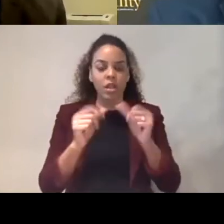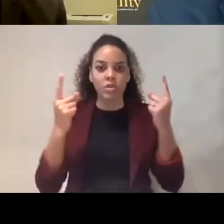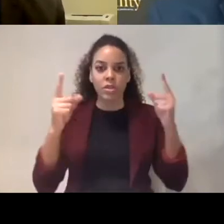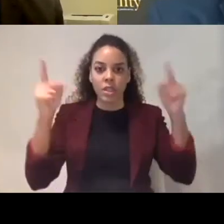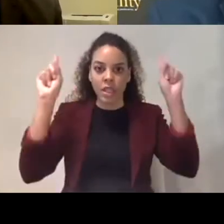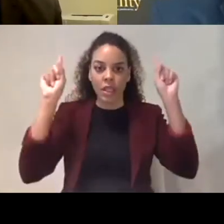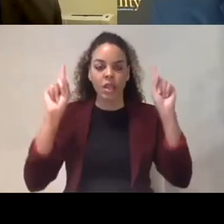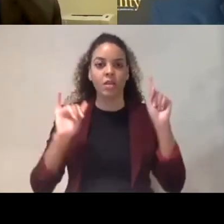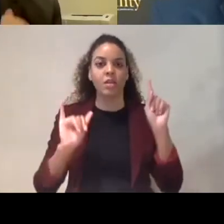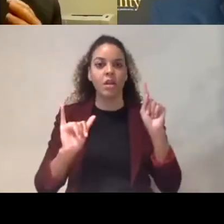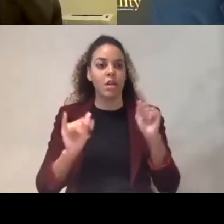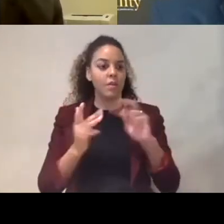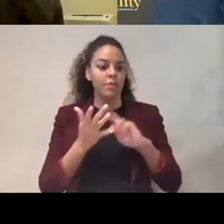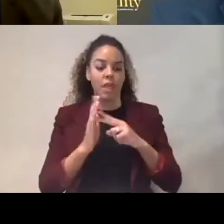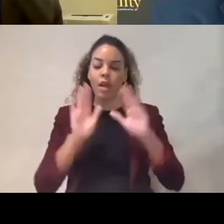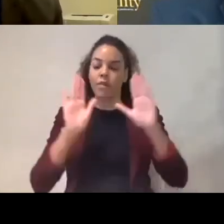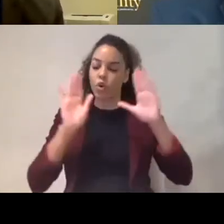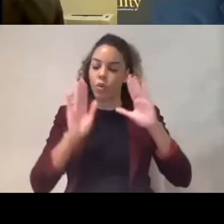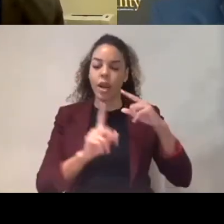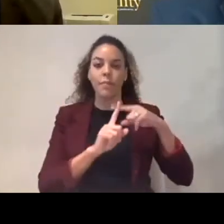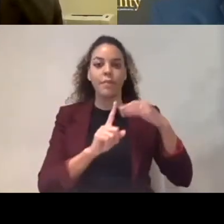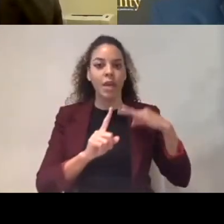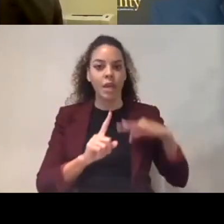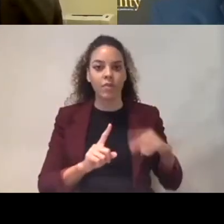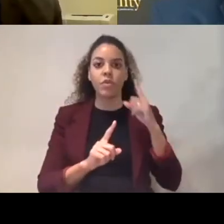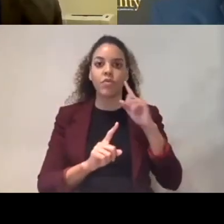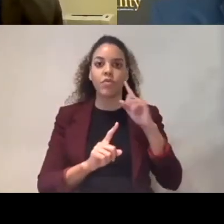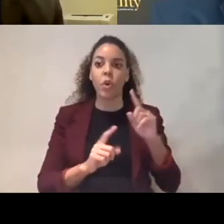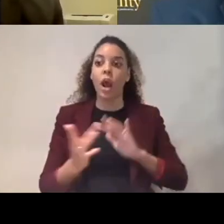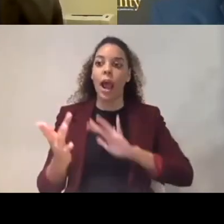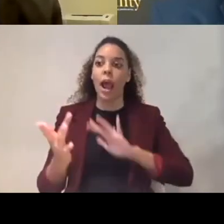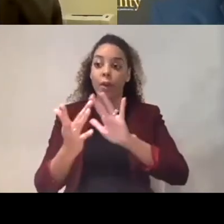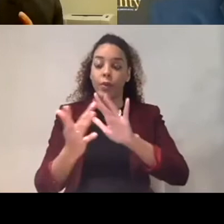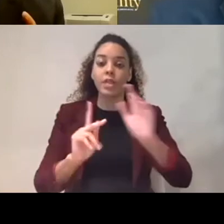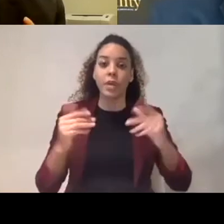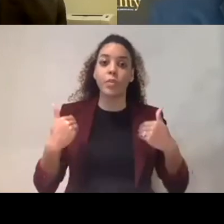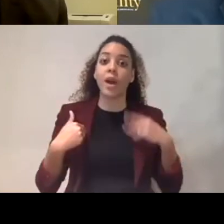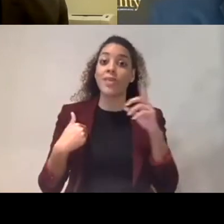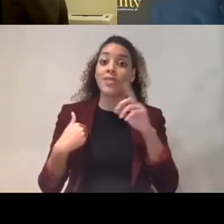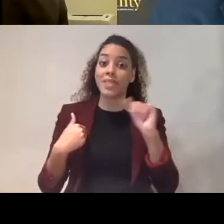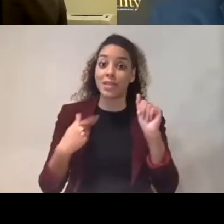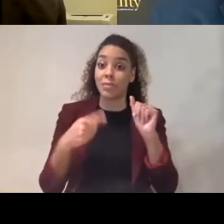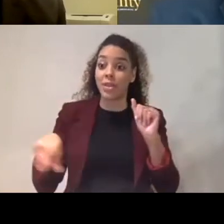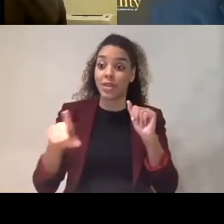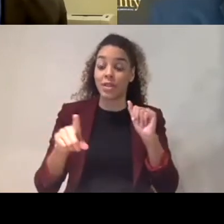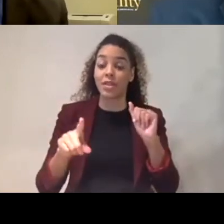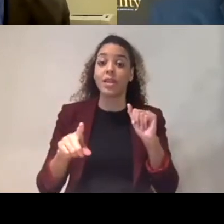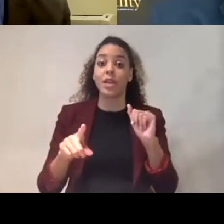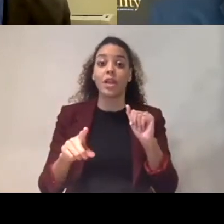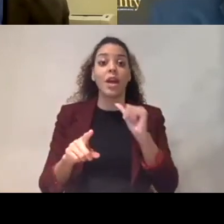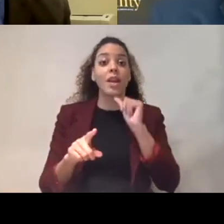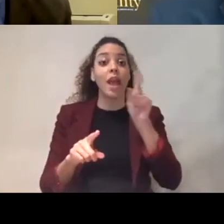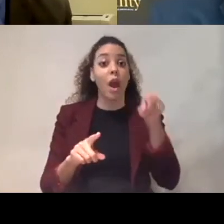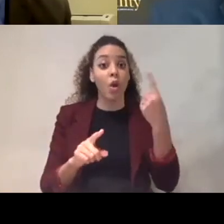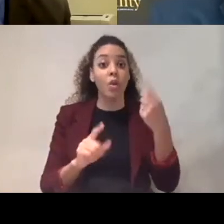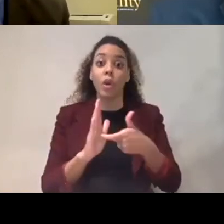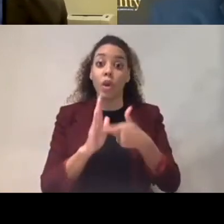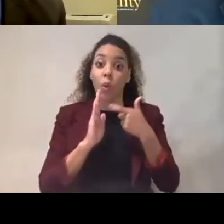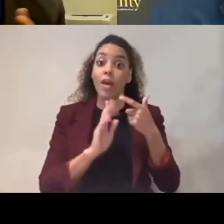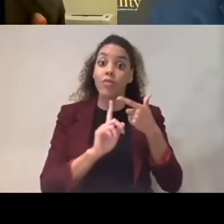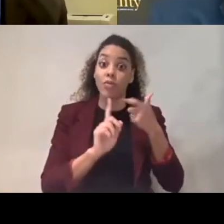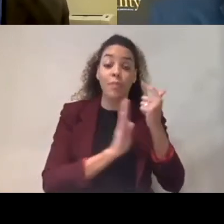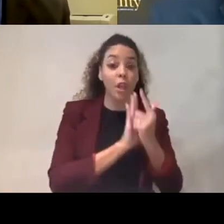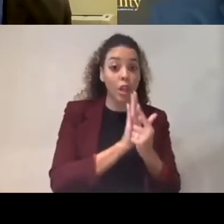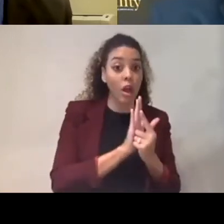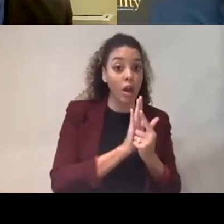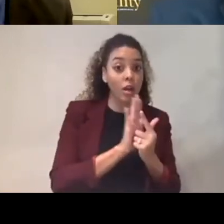federal contractors to do outreach to individuals with disabilities. Not only is it required by law, and let me repeat, it is. If you're a federal contractor, you